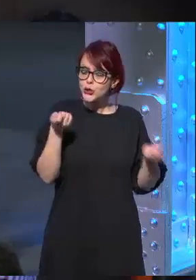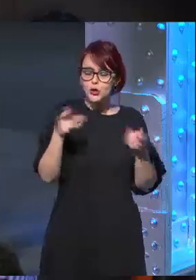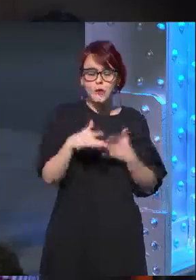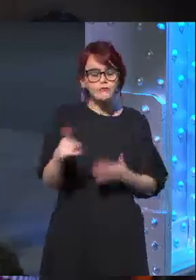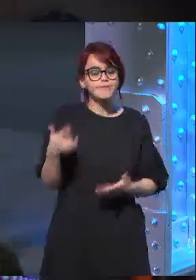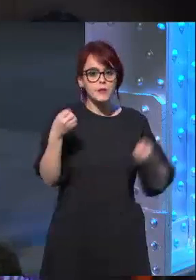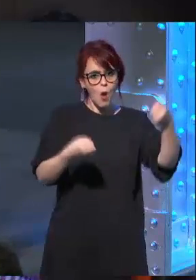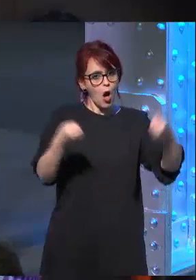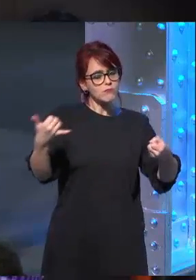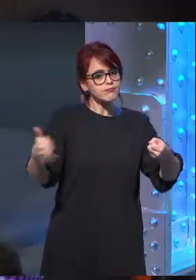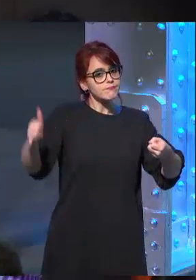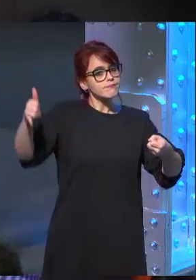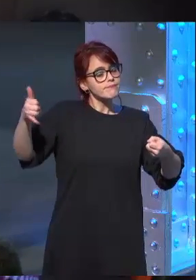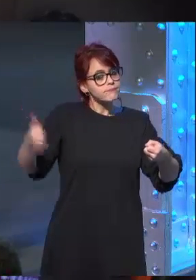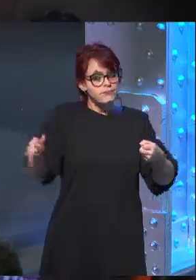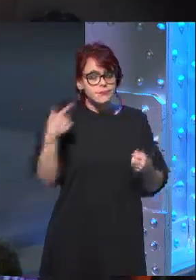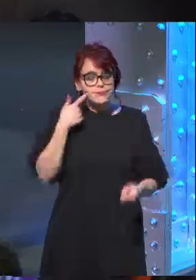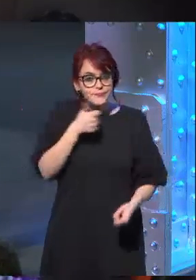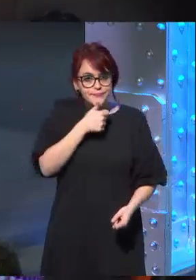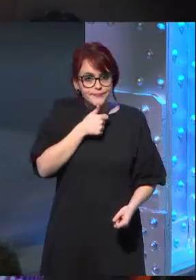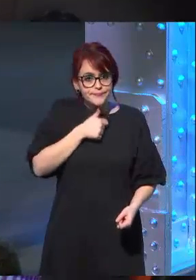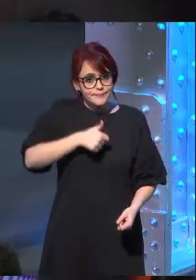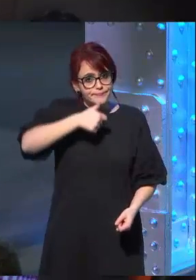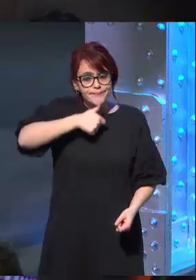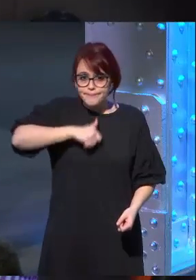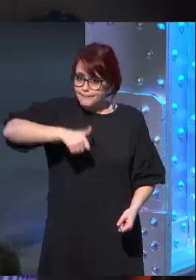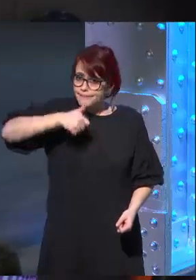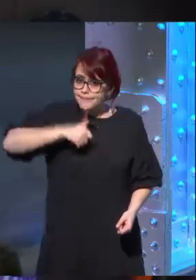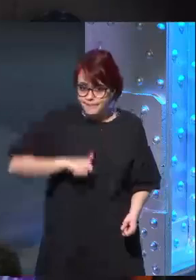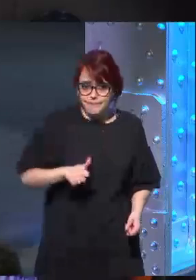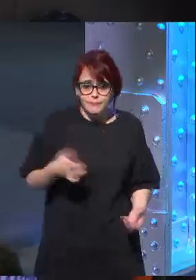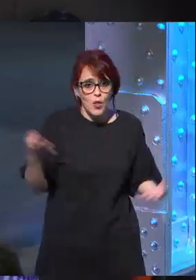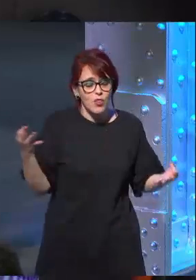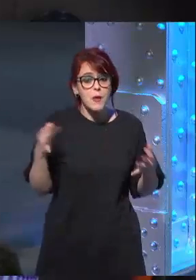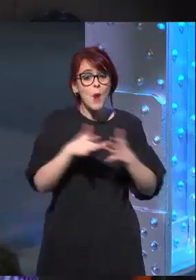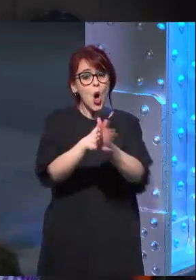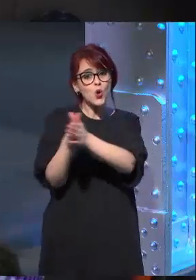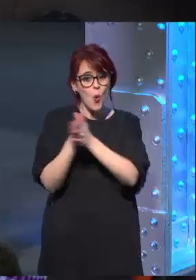self-control. Are we doing this right now? What do you think? Do you think that